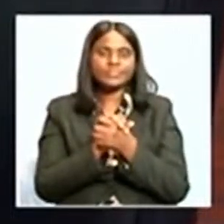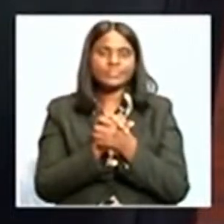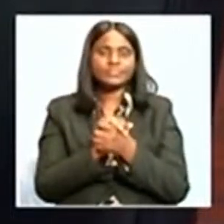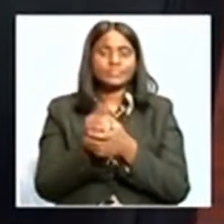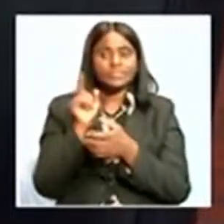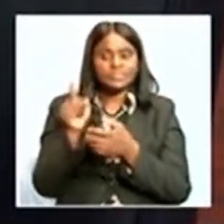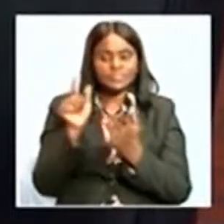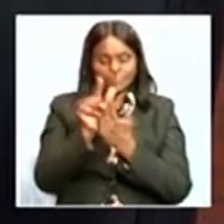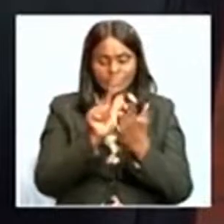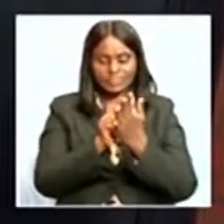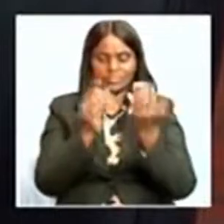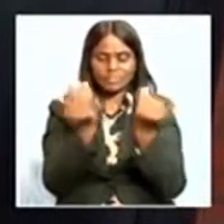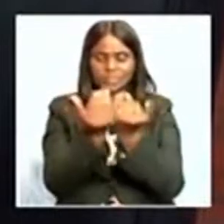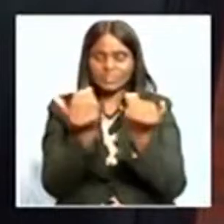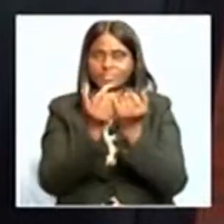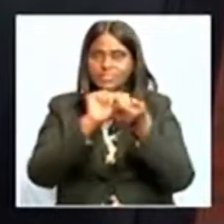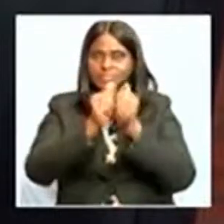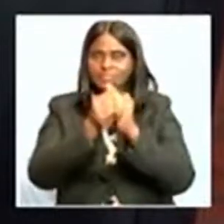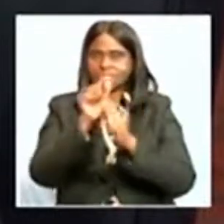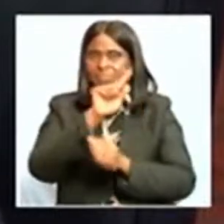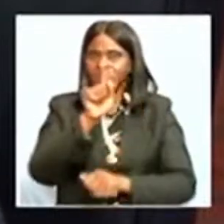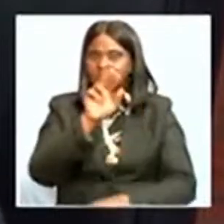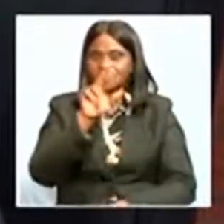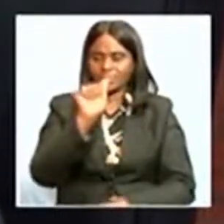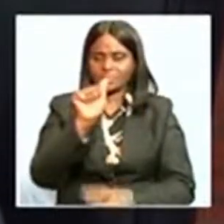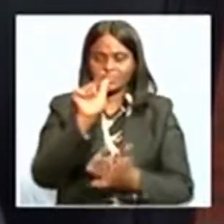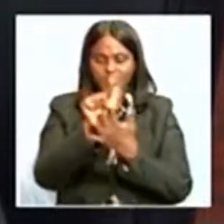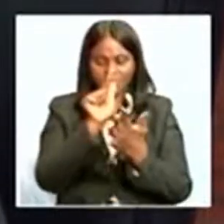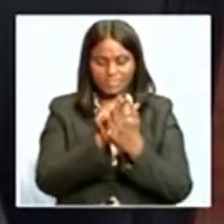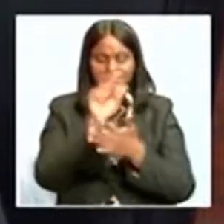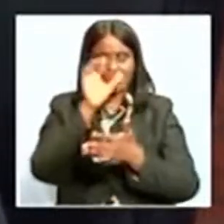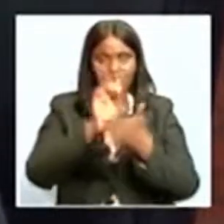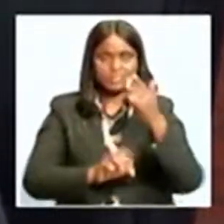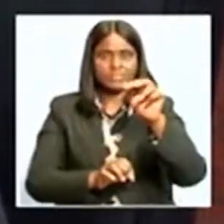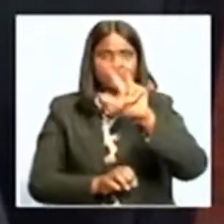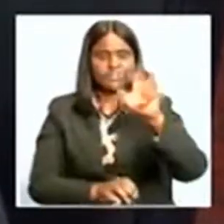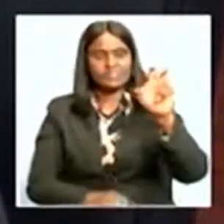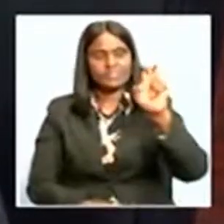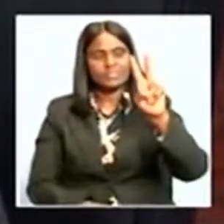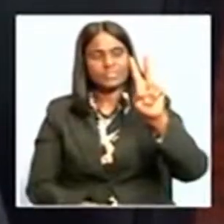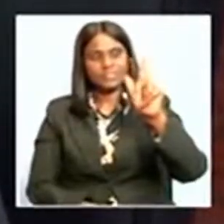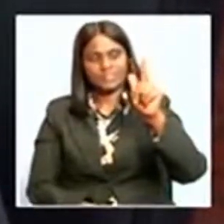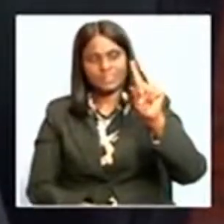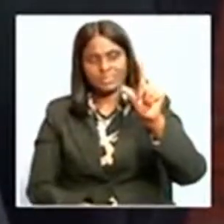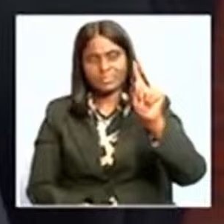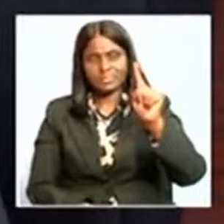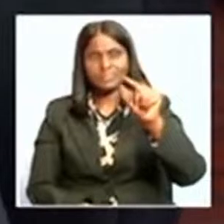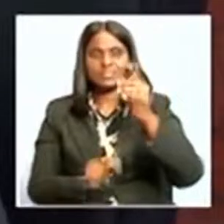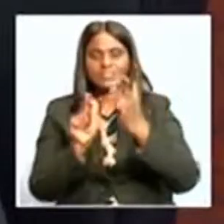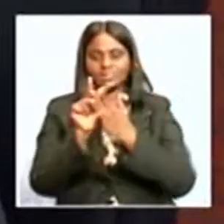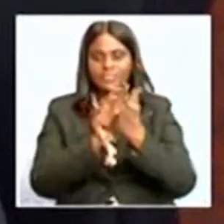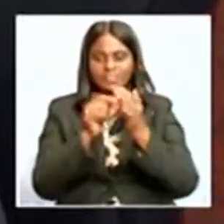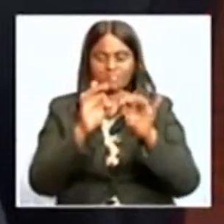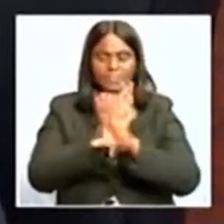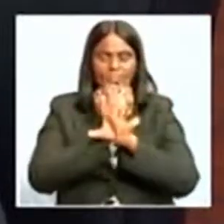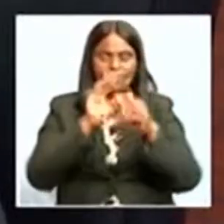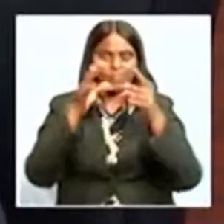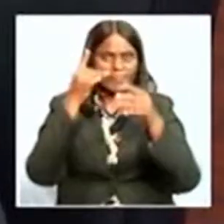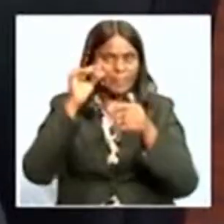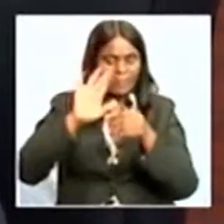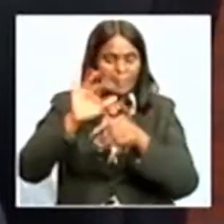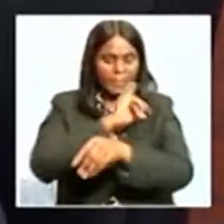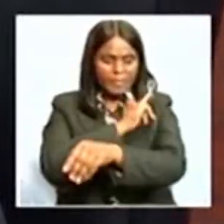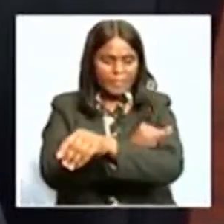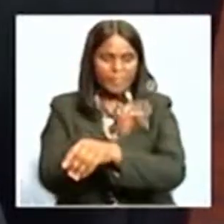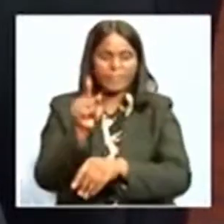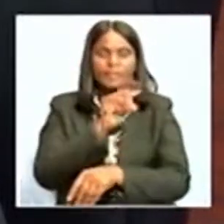The bill seeks to amend the Zambia Revenue Authority Act, Chapter 321 of the laws of Zambia in order to provide for the immunity